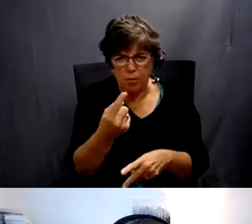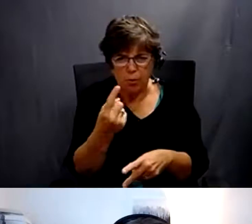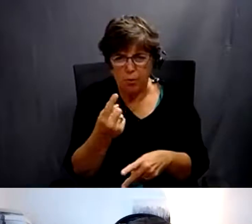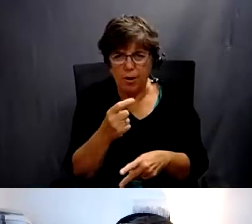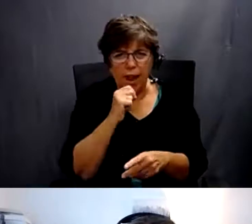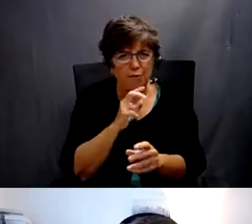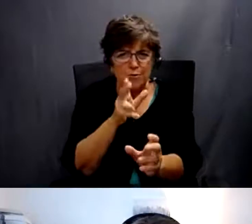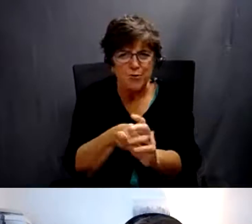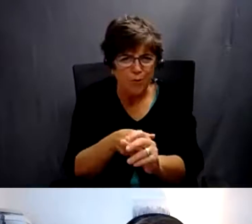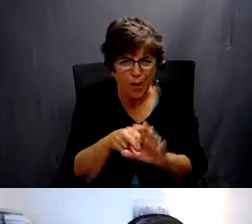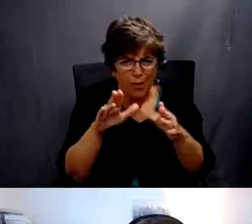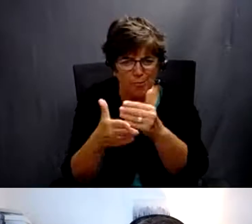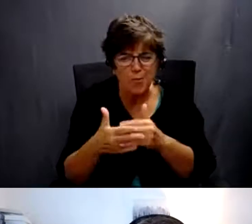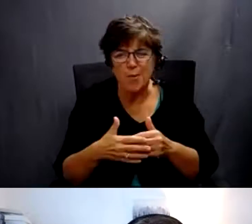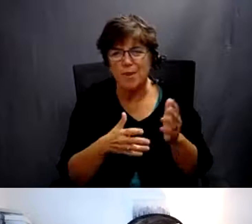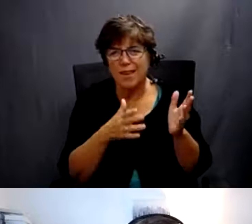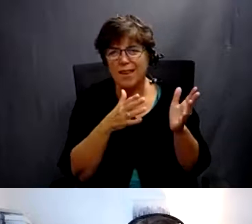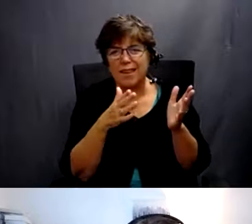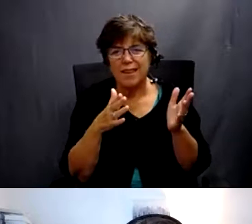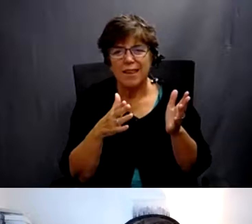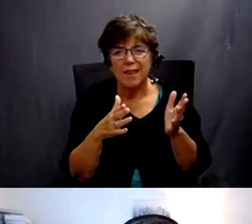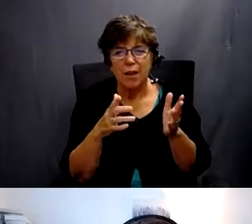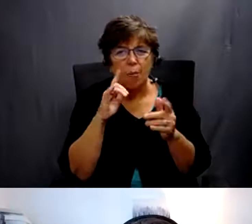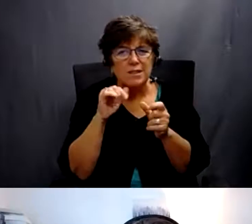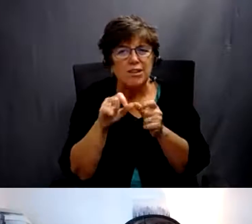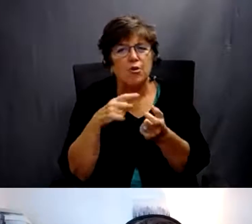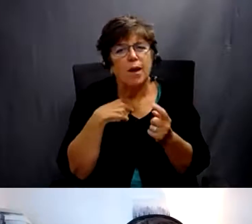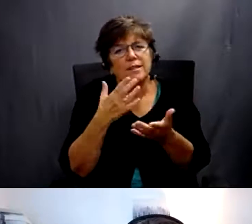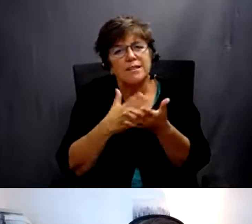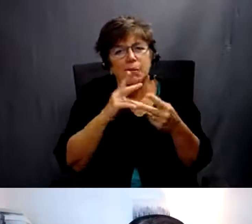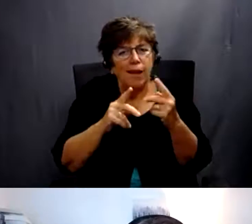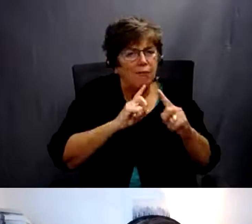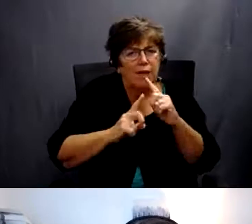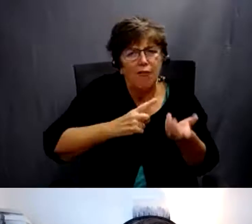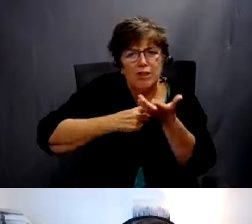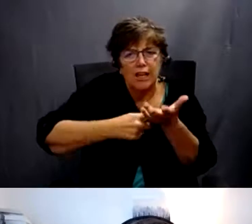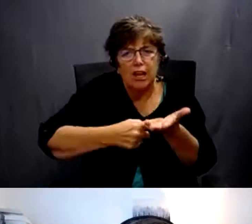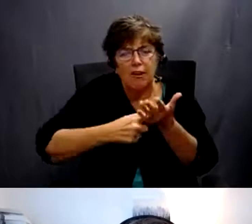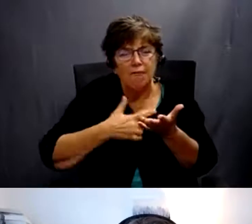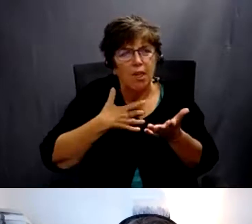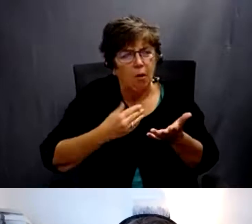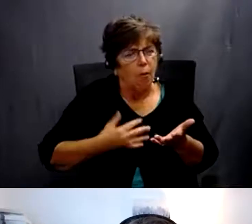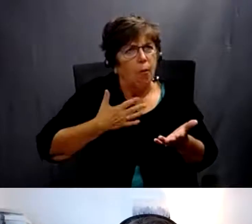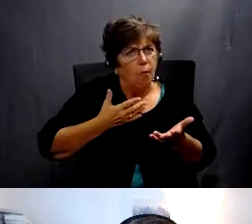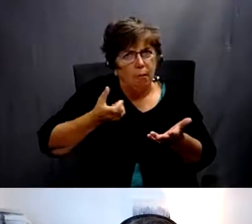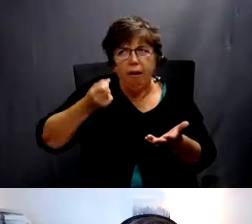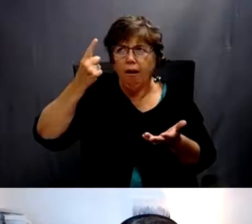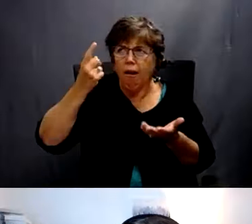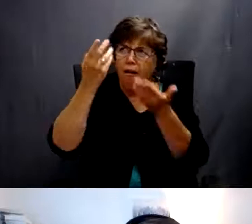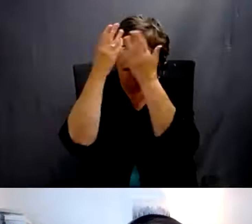everyone joined a breakout room. But I still hope the conversations were illuminating and inspiring